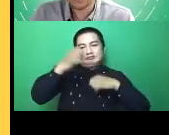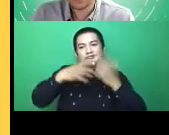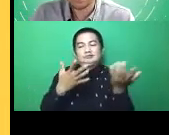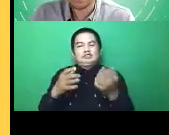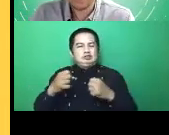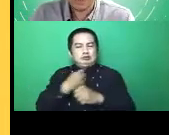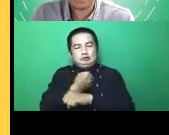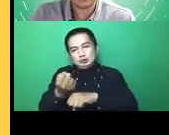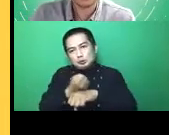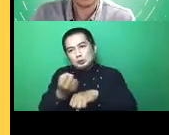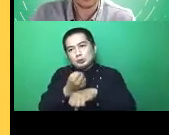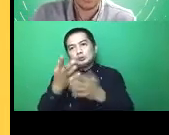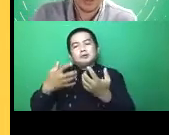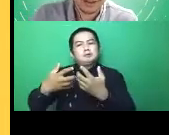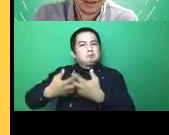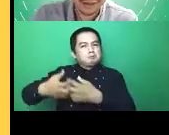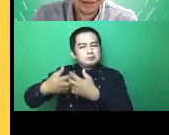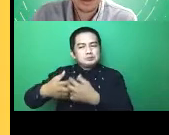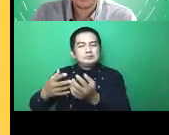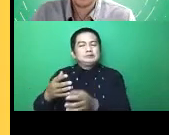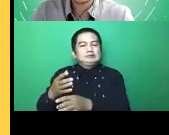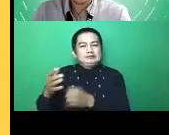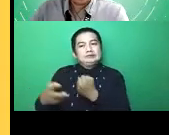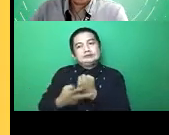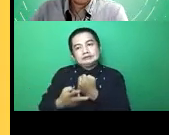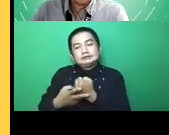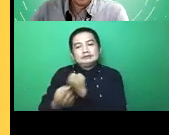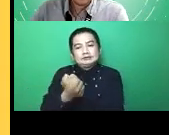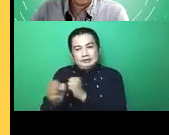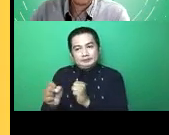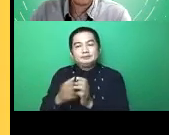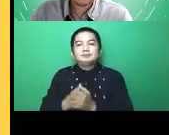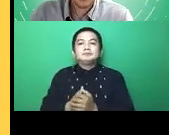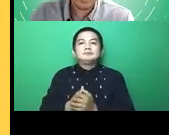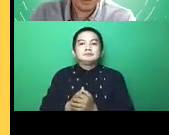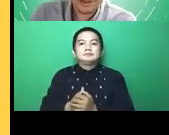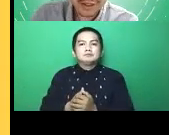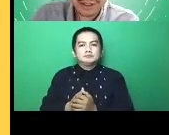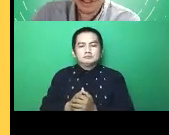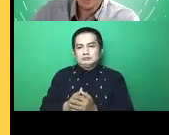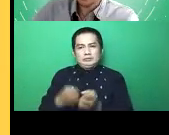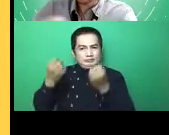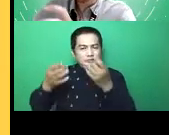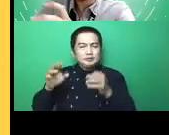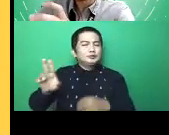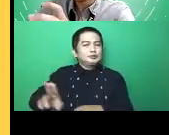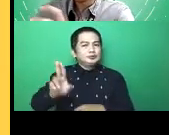very mechanically safe and sound to use. And there are a lot of things that you can do here. You could